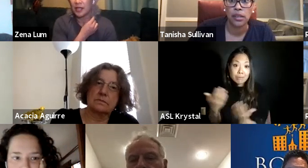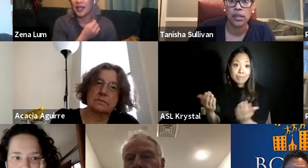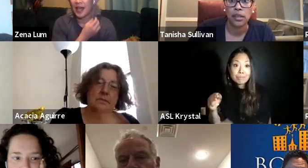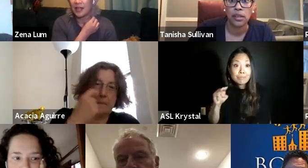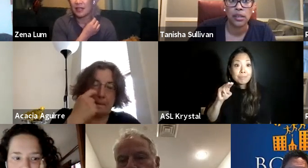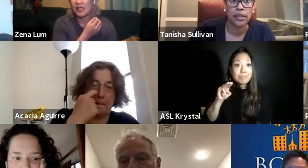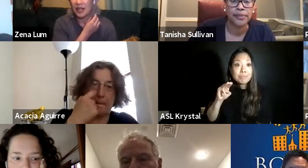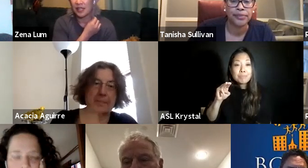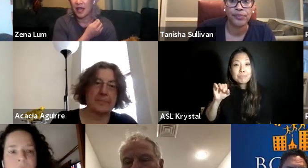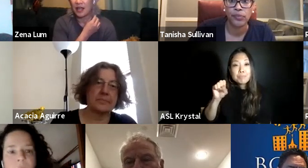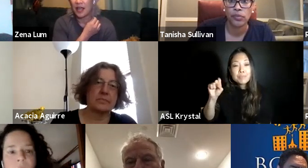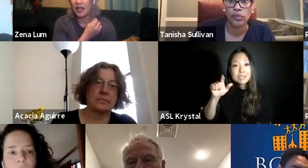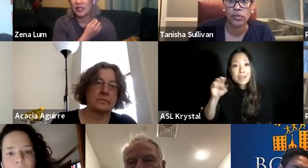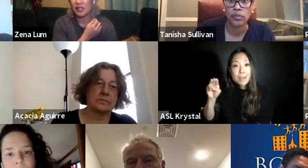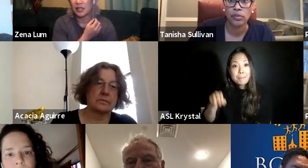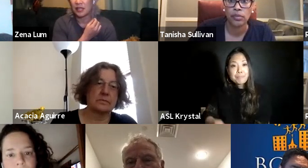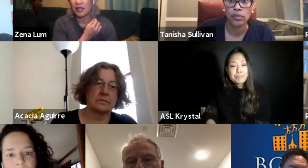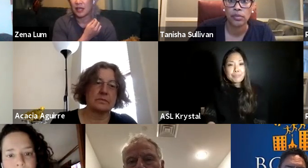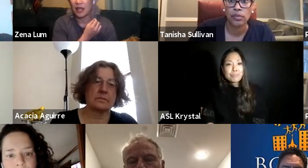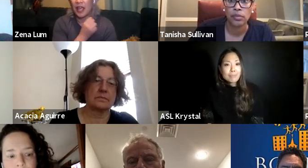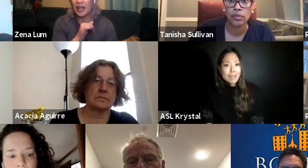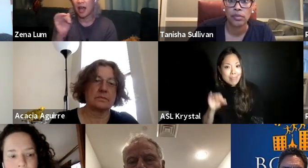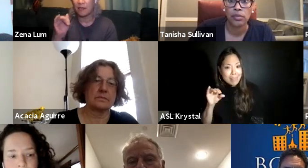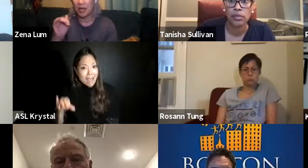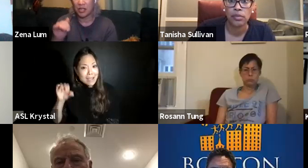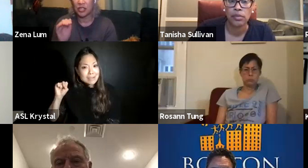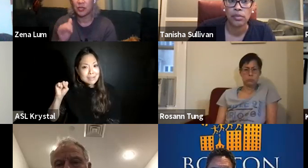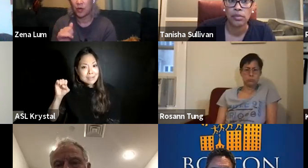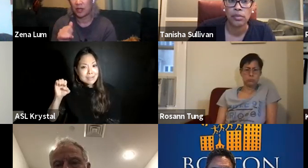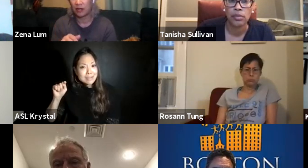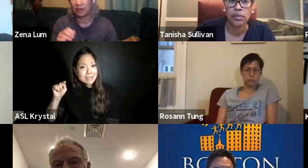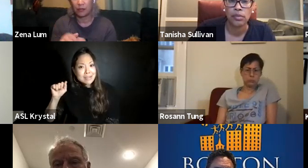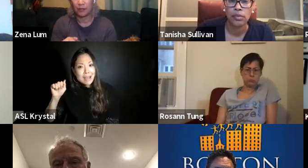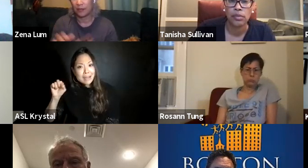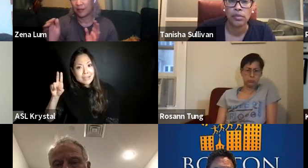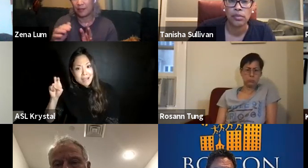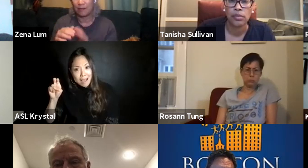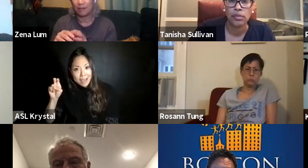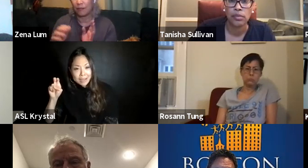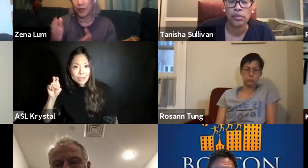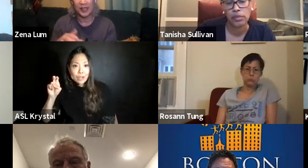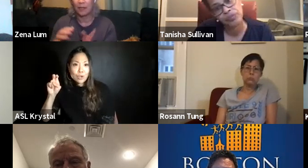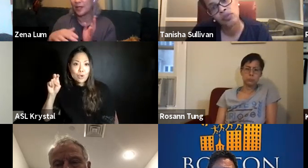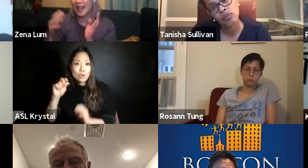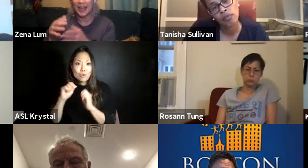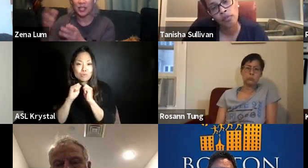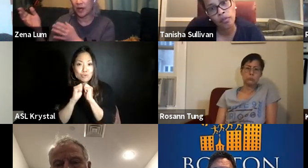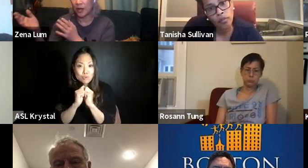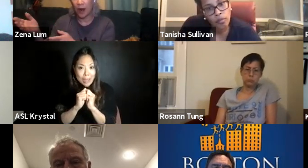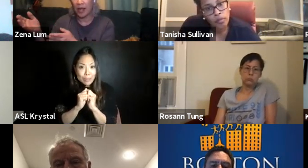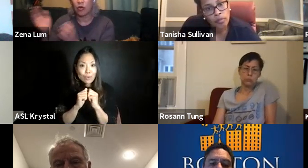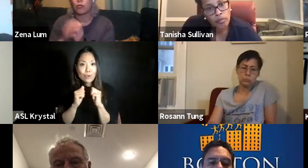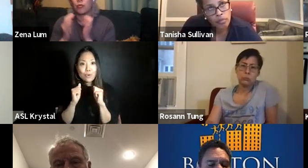Were we looking at the set aside as in combination with, for example,